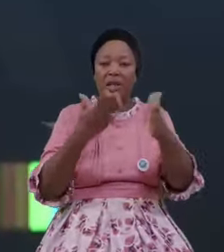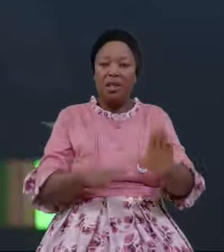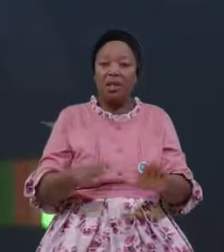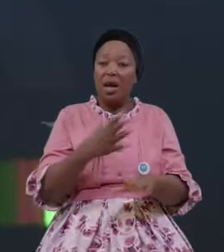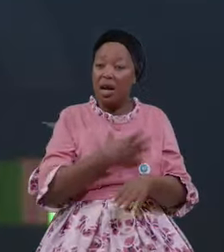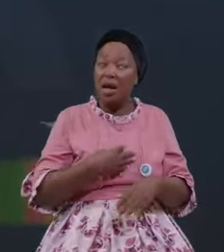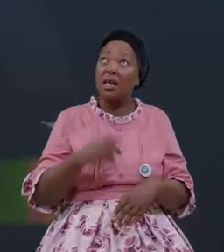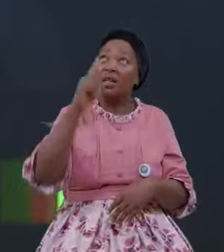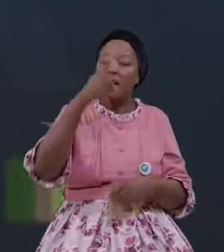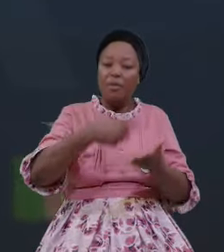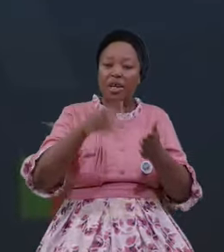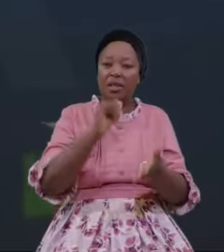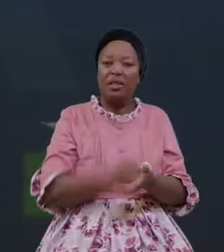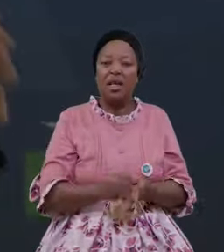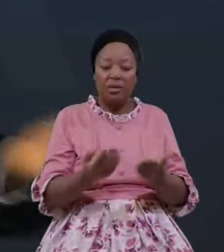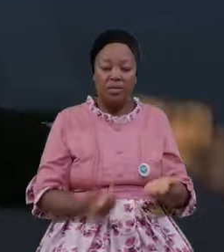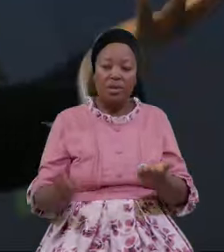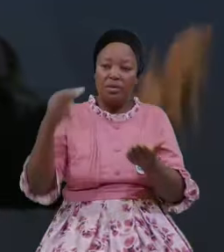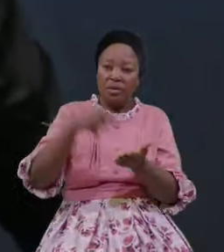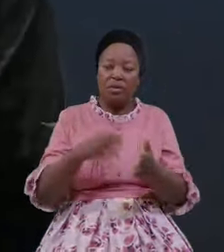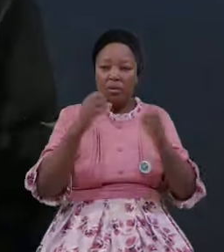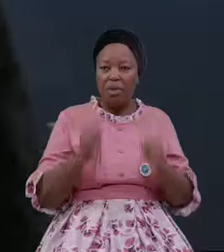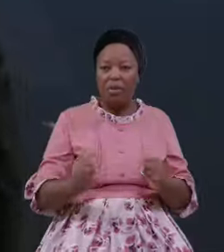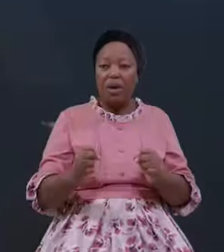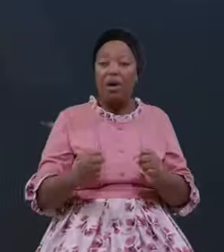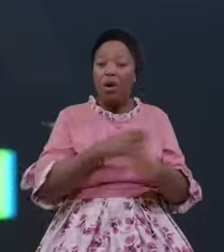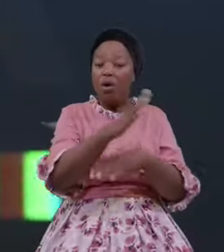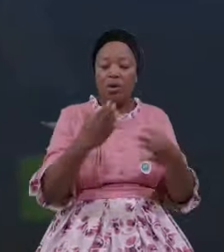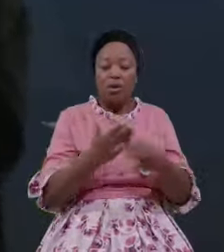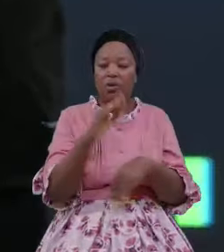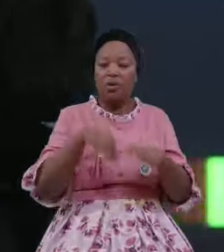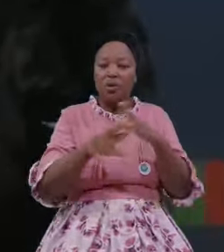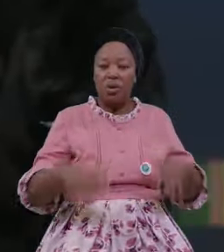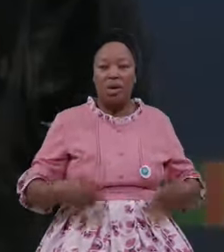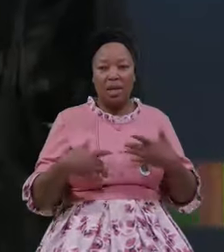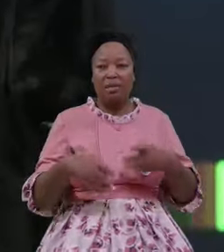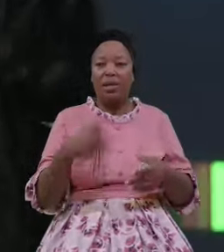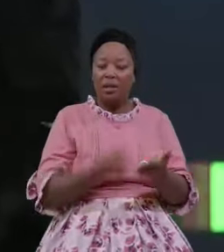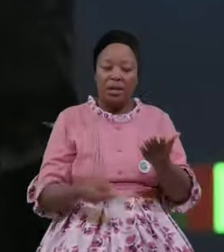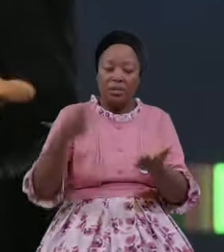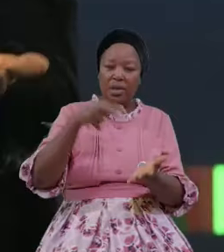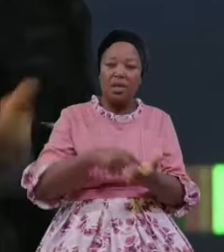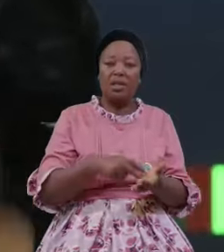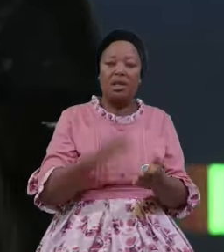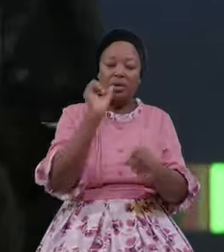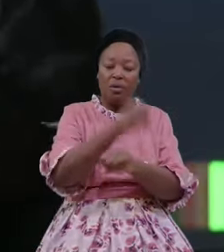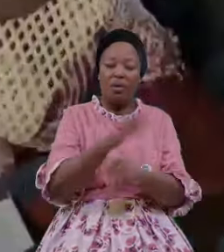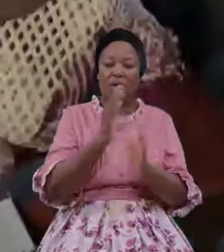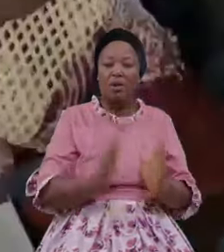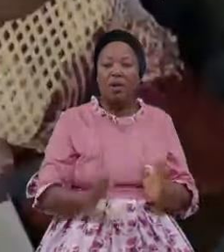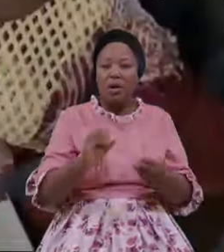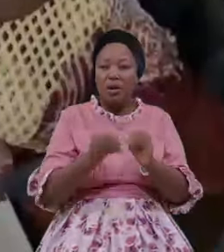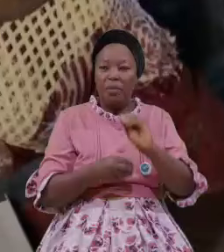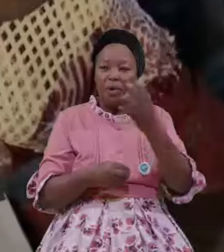brings that resurrection power also into your life. The risen conqueror. Number four is